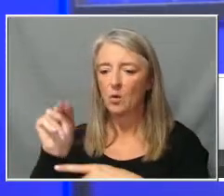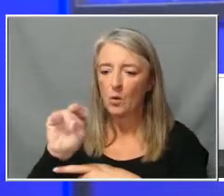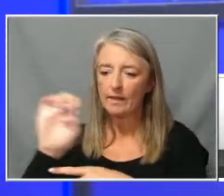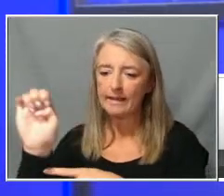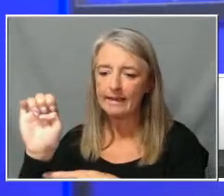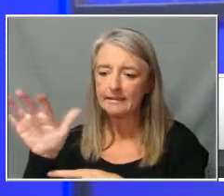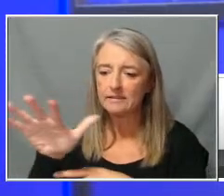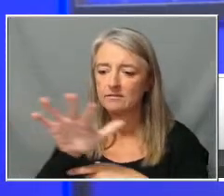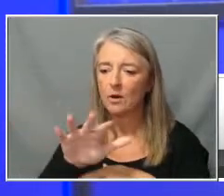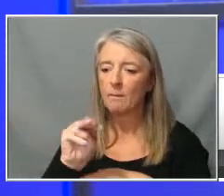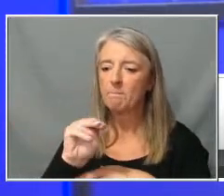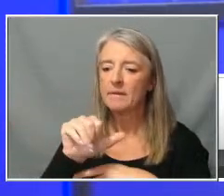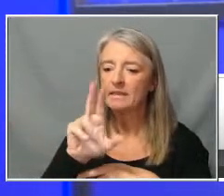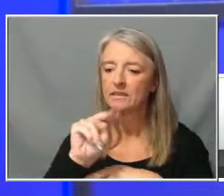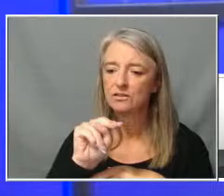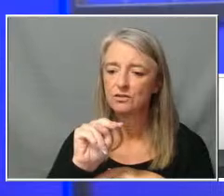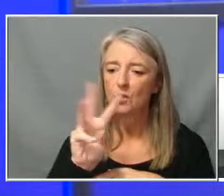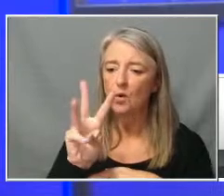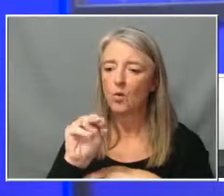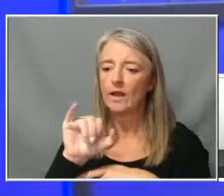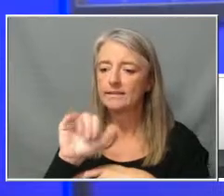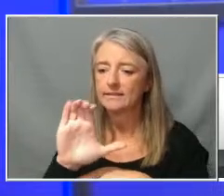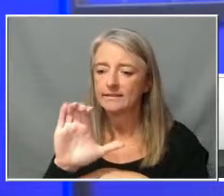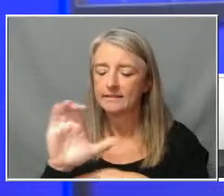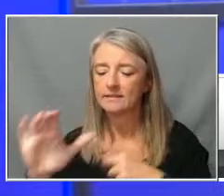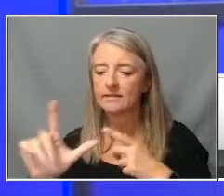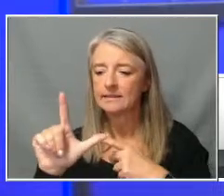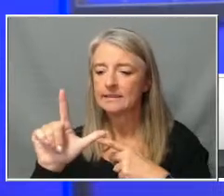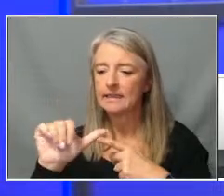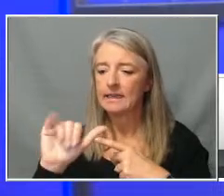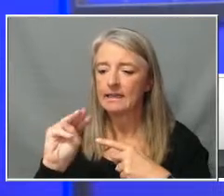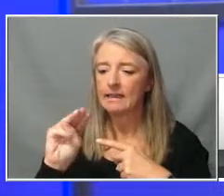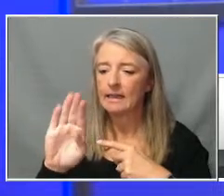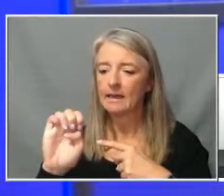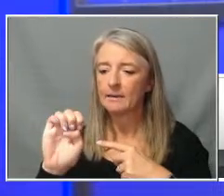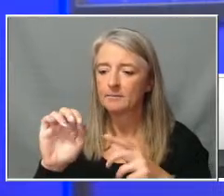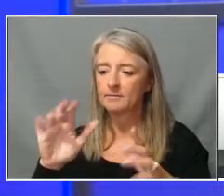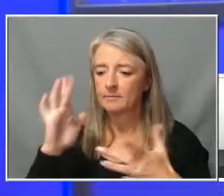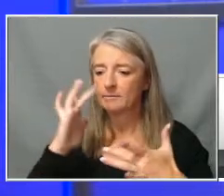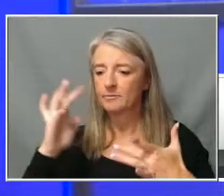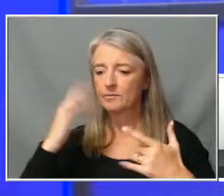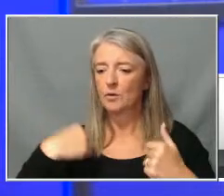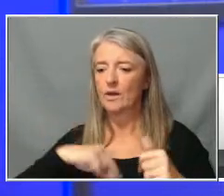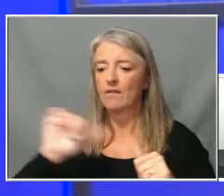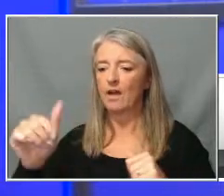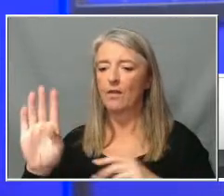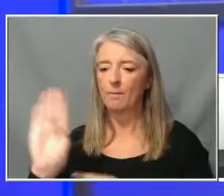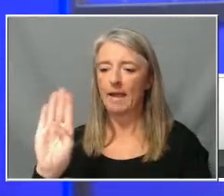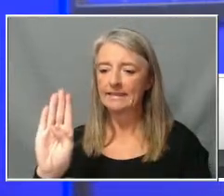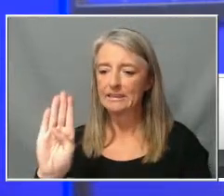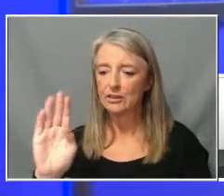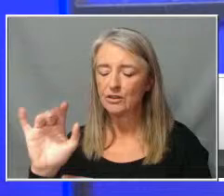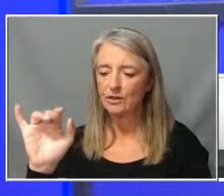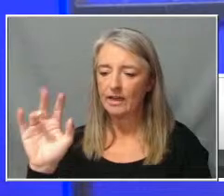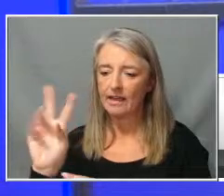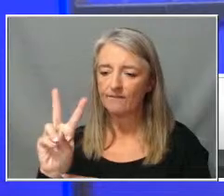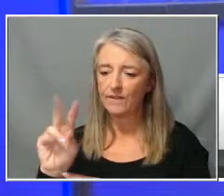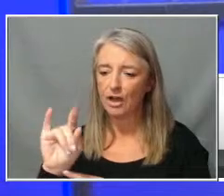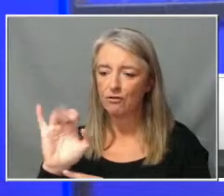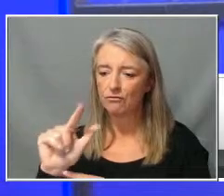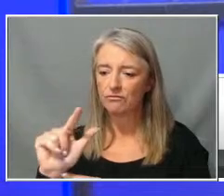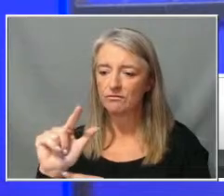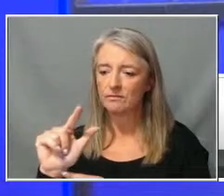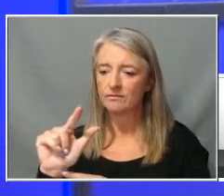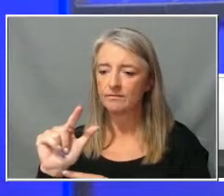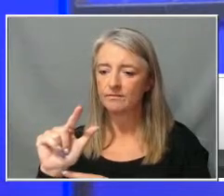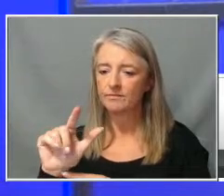like Minnesota and Wisconsin will see Lyme disease. We have other bacterial and viral diseases here, most notably